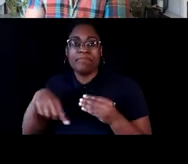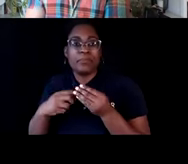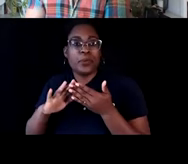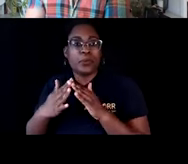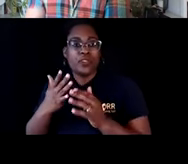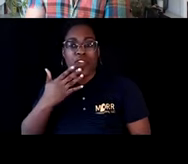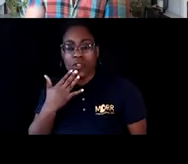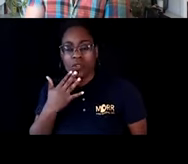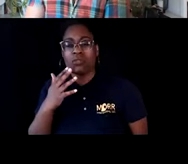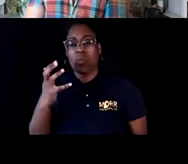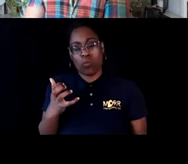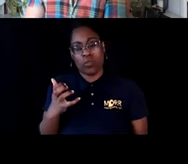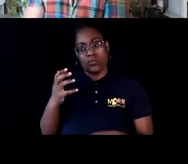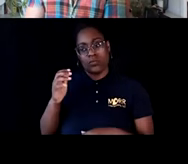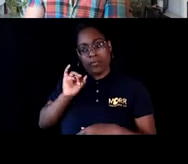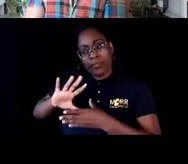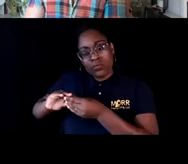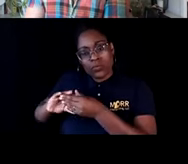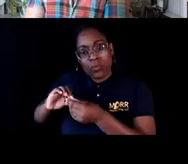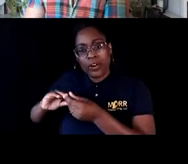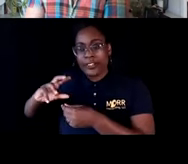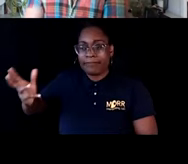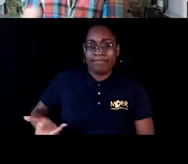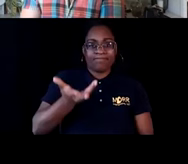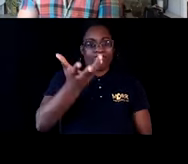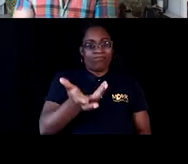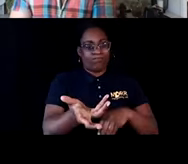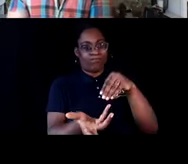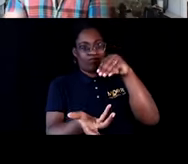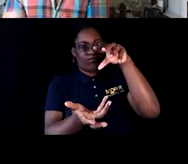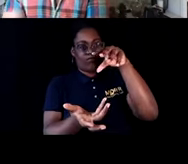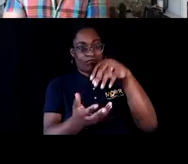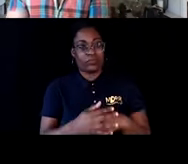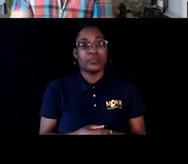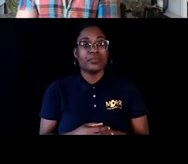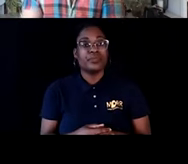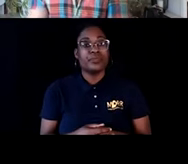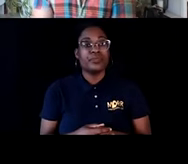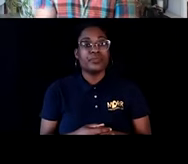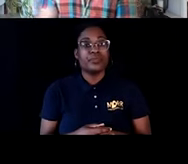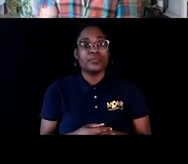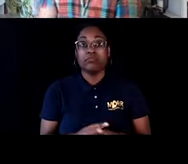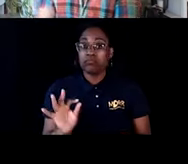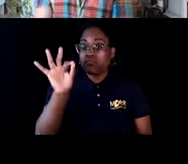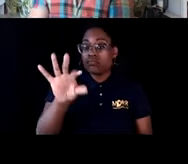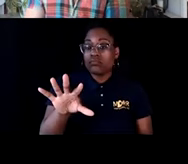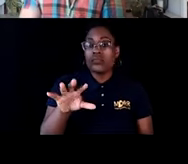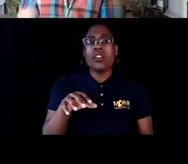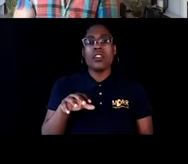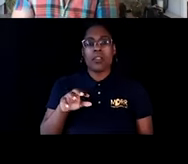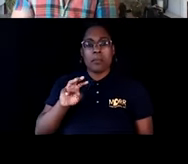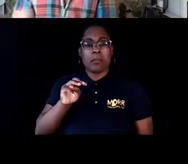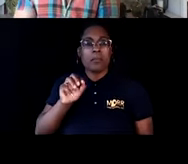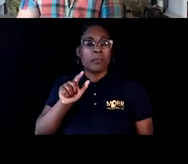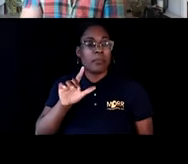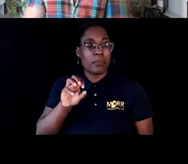Malcolm. And just for context, and Malcolm will say more about how we frame our webinars and analysis that